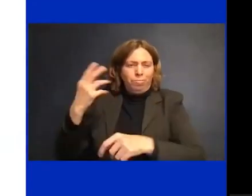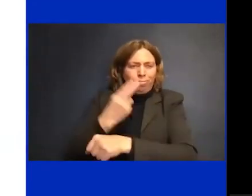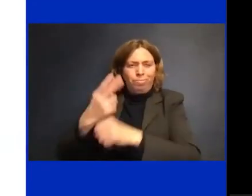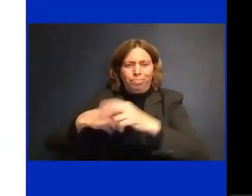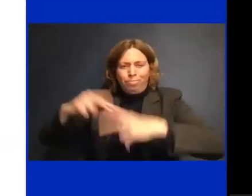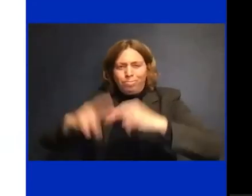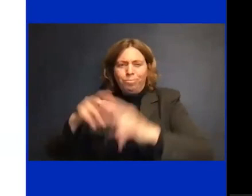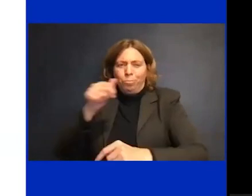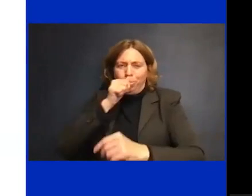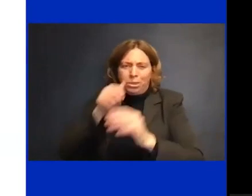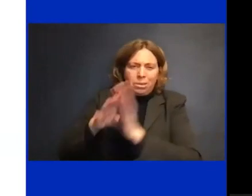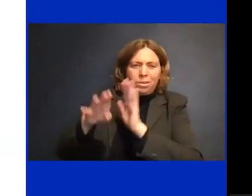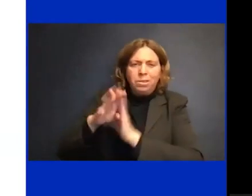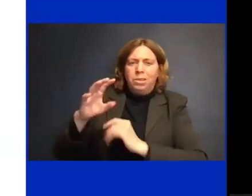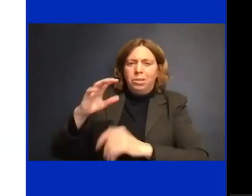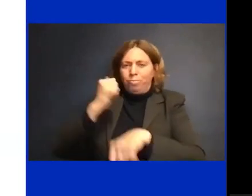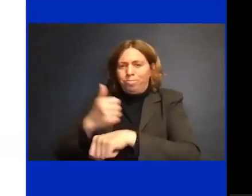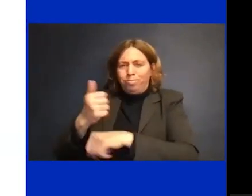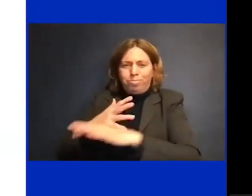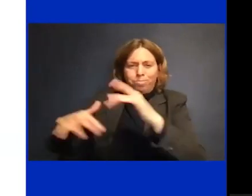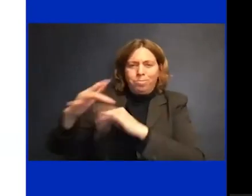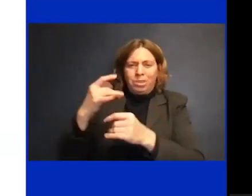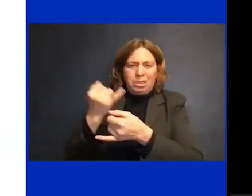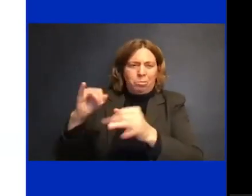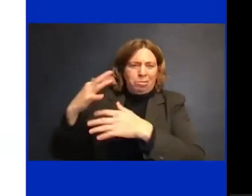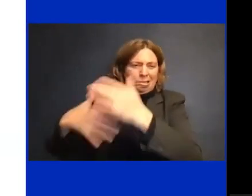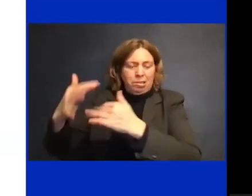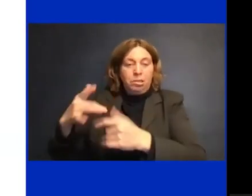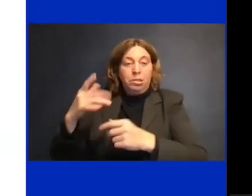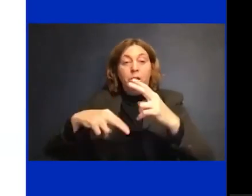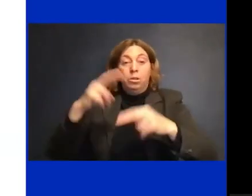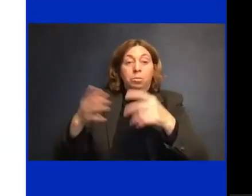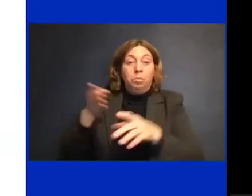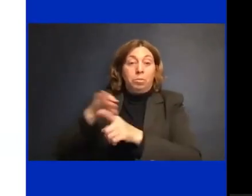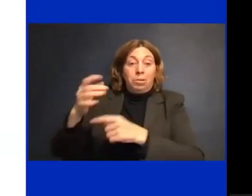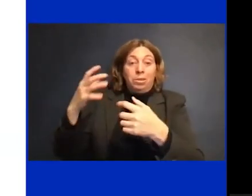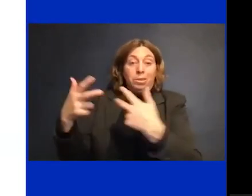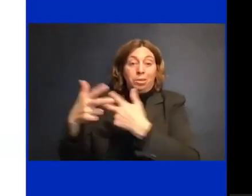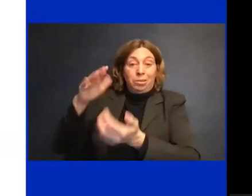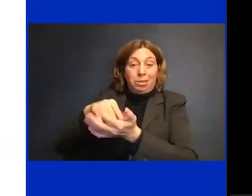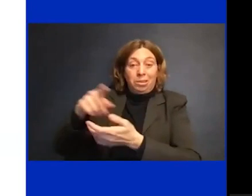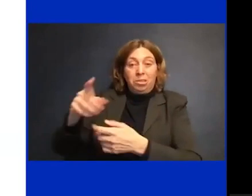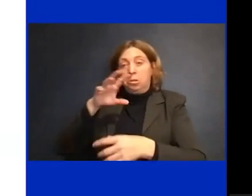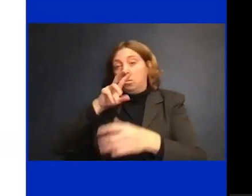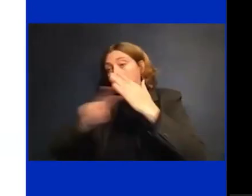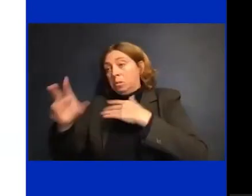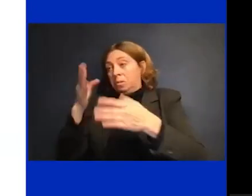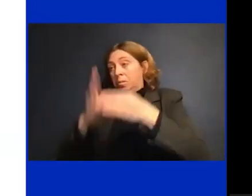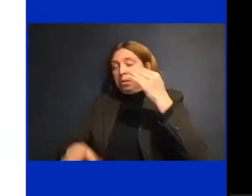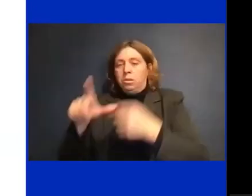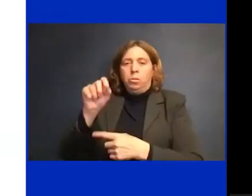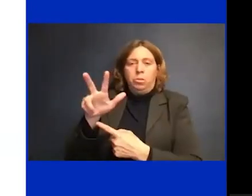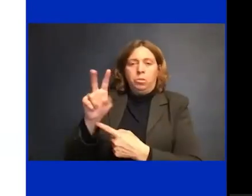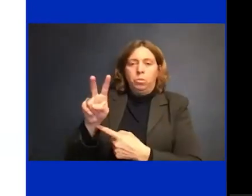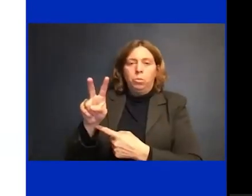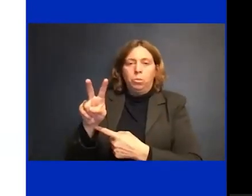development set to occur independently in the future. Construction of the main terminal is anticipated to be completed by the end